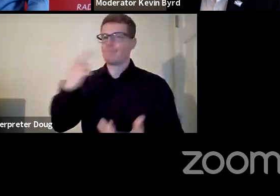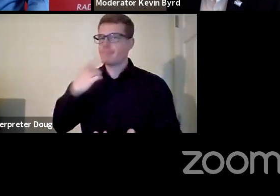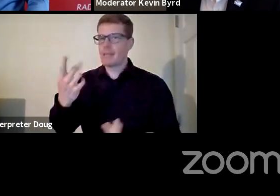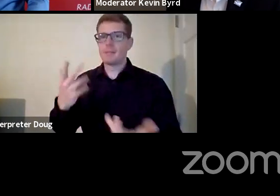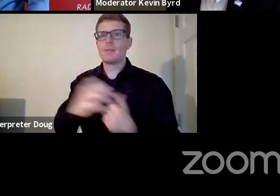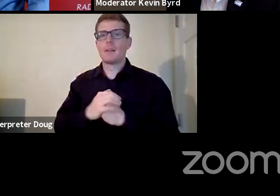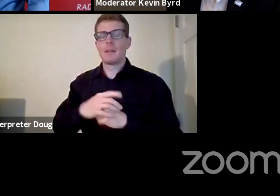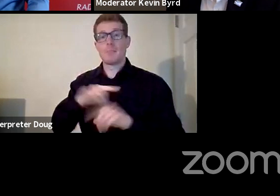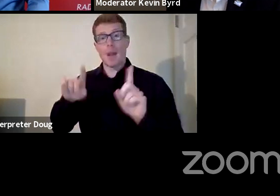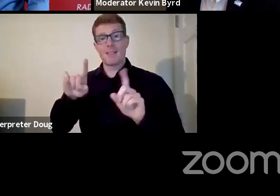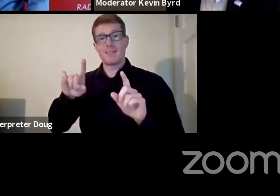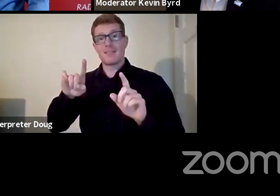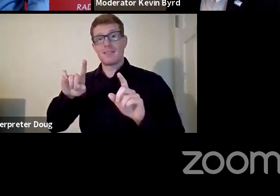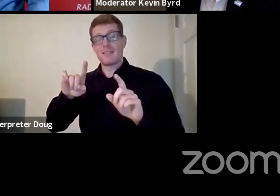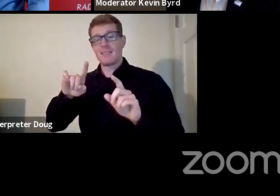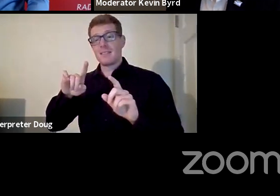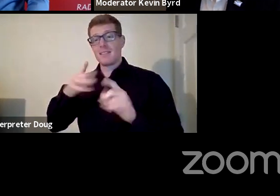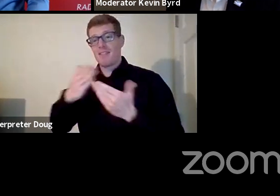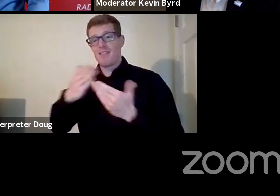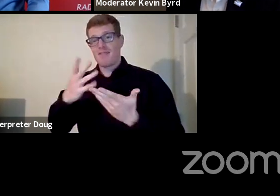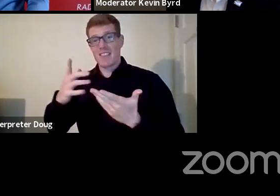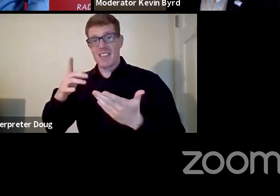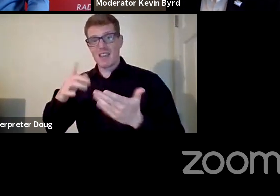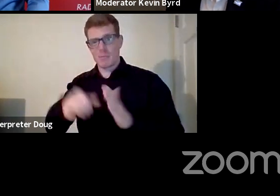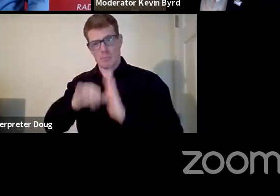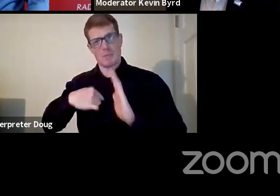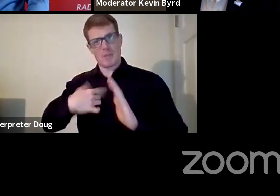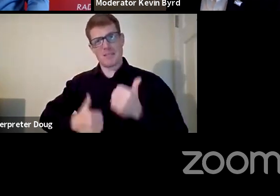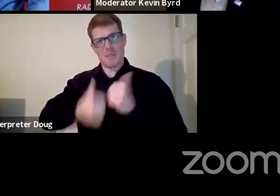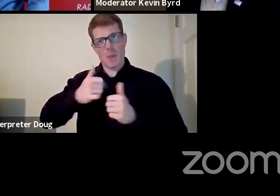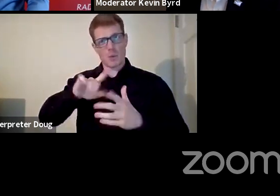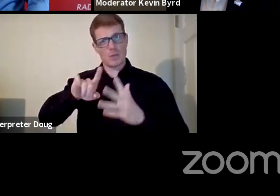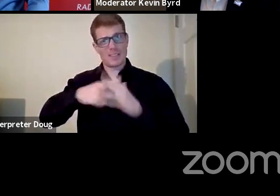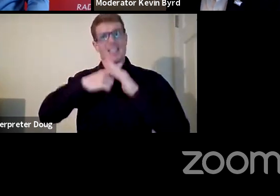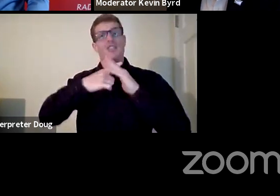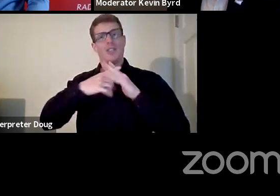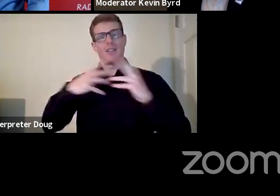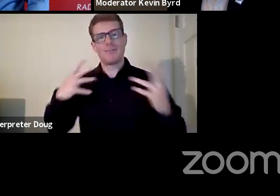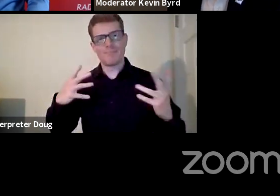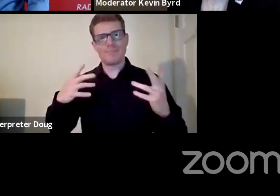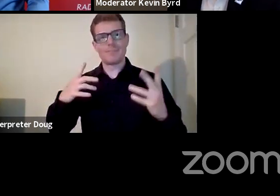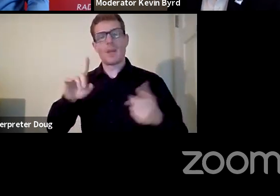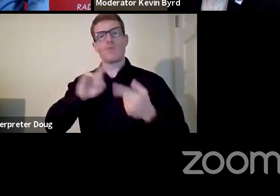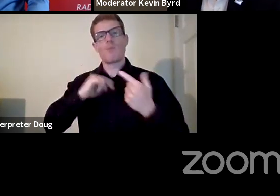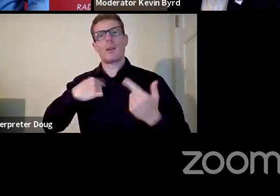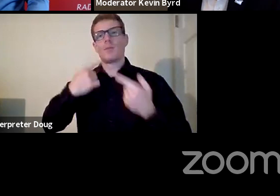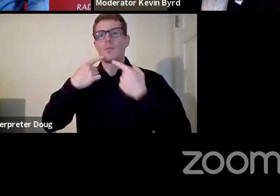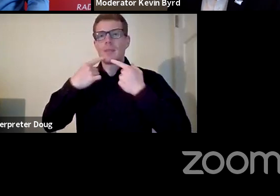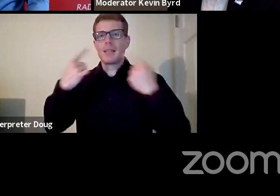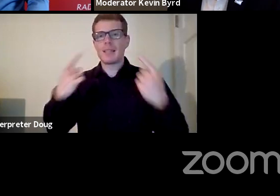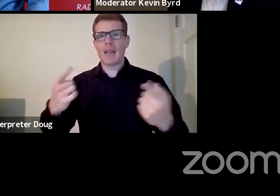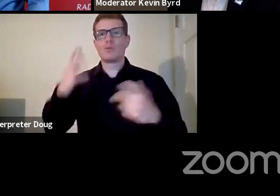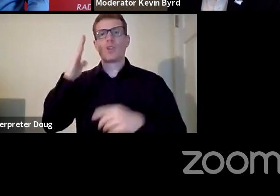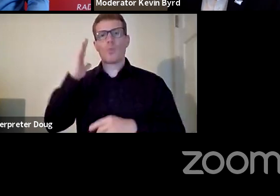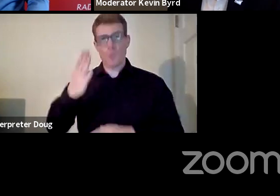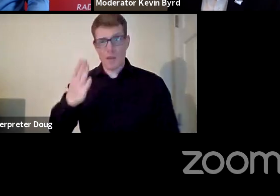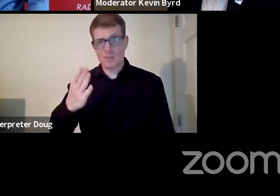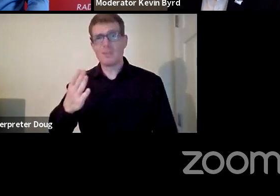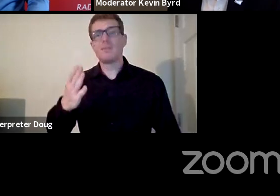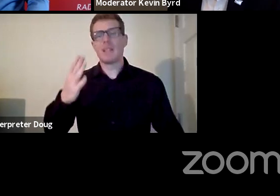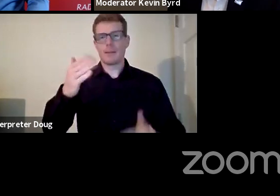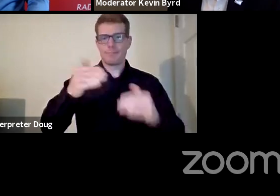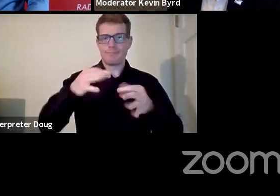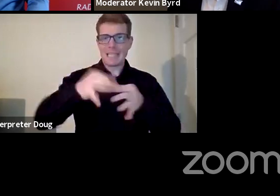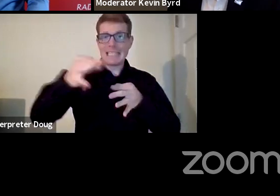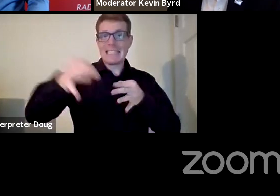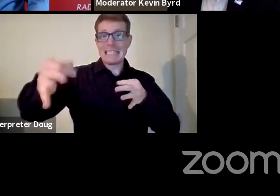most initially was that when we announced that we were gonna extend spring break and then that we were gonna move students out of